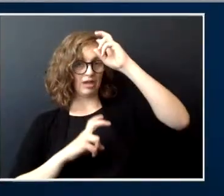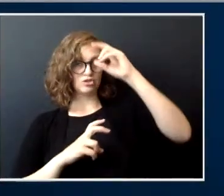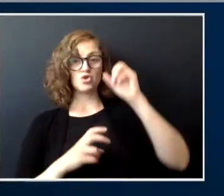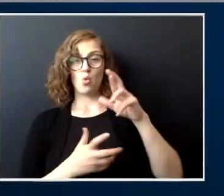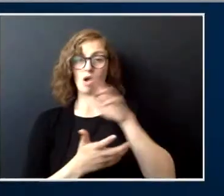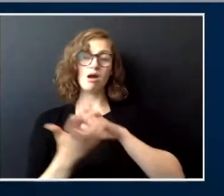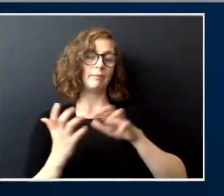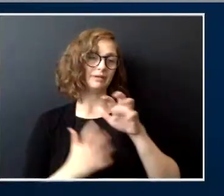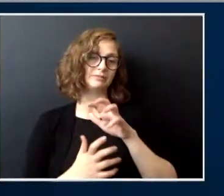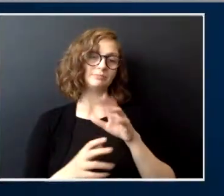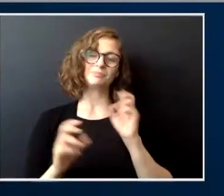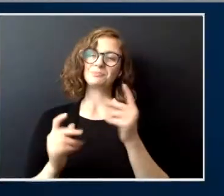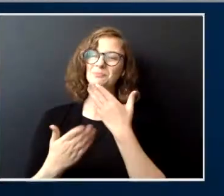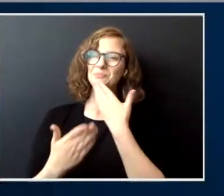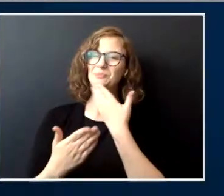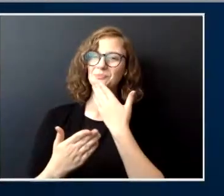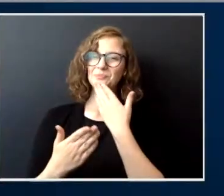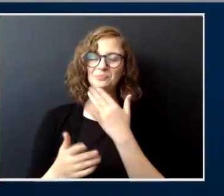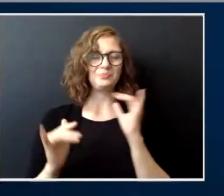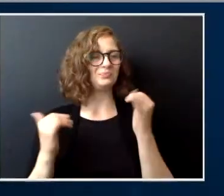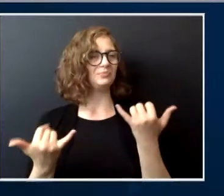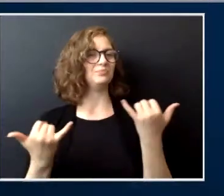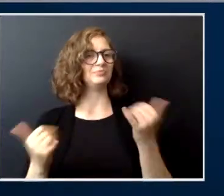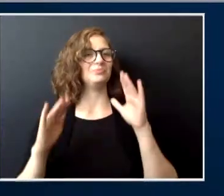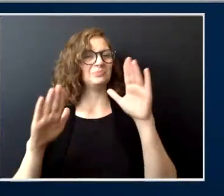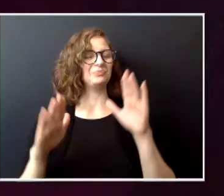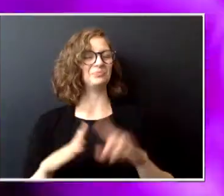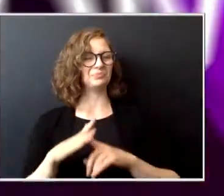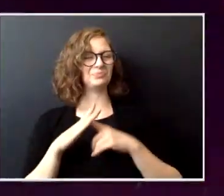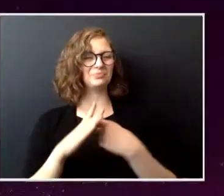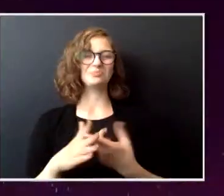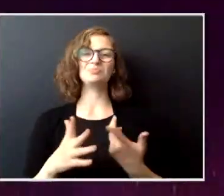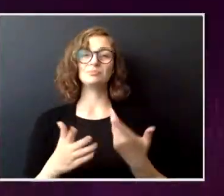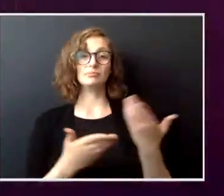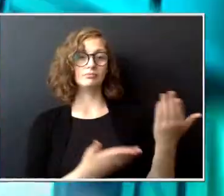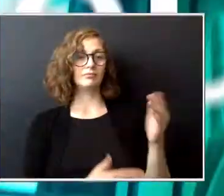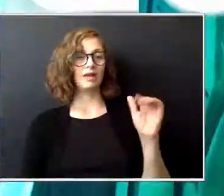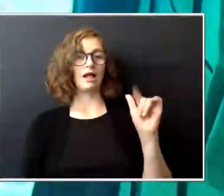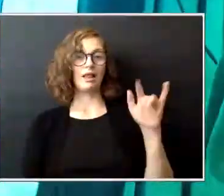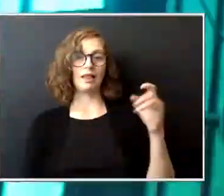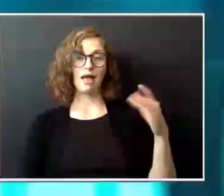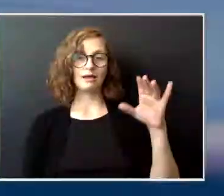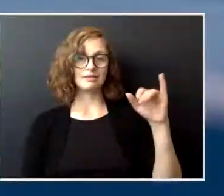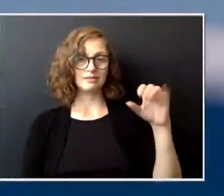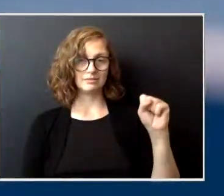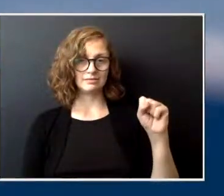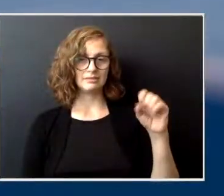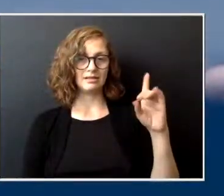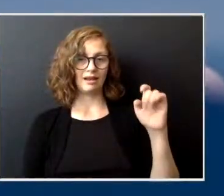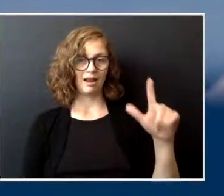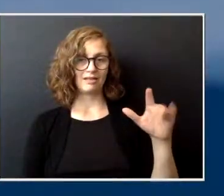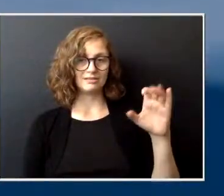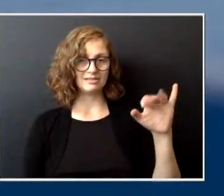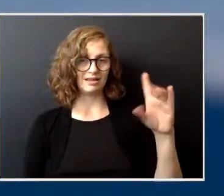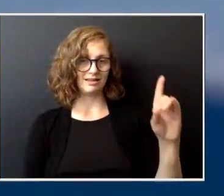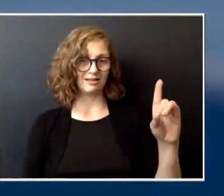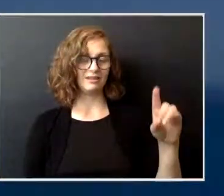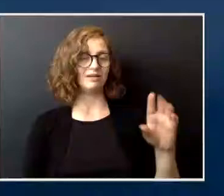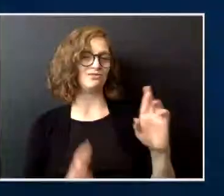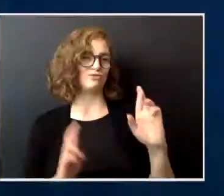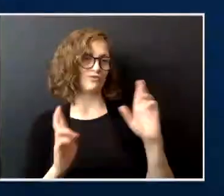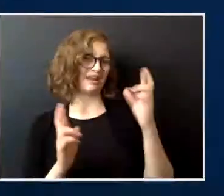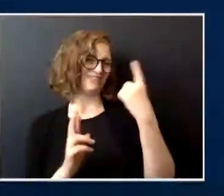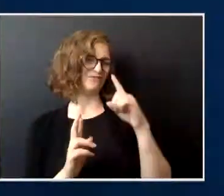sir. This has been a terrific start so far. Let's go to Alexis Del Cid, and because I know she's been watching for questions from our community.